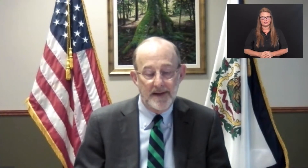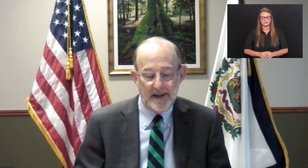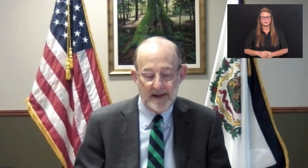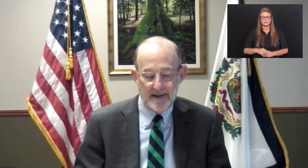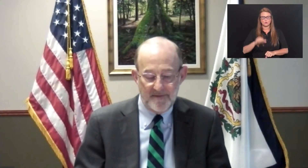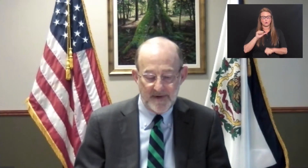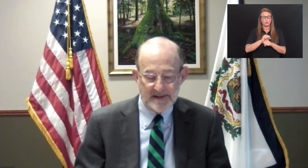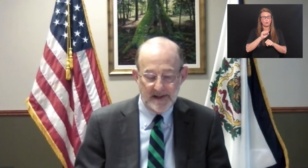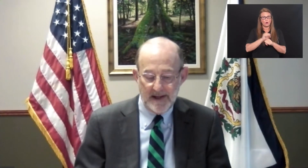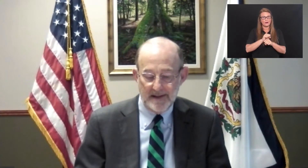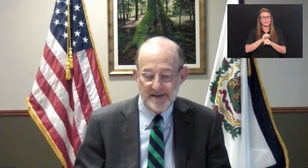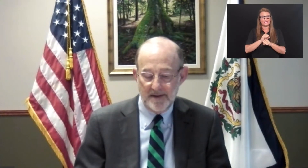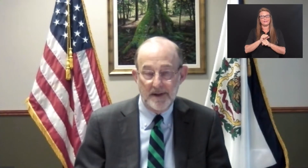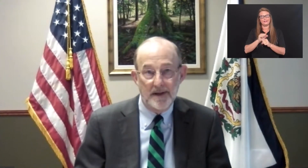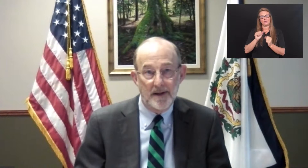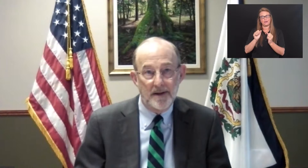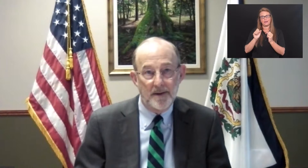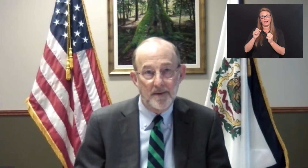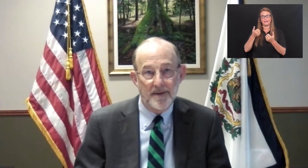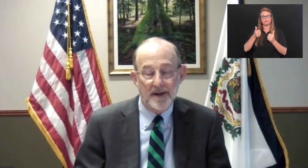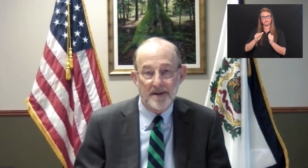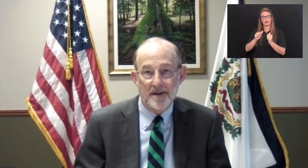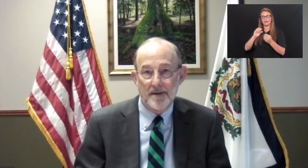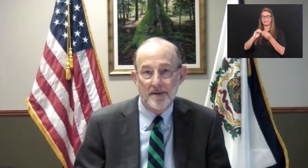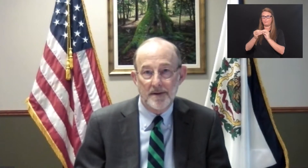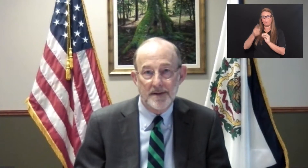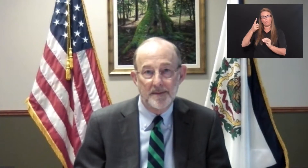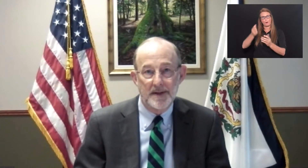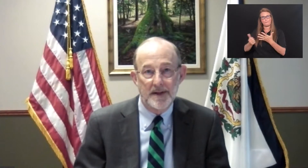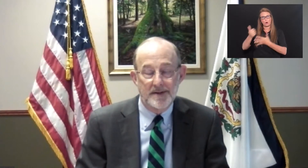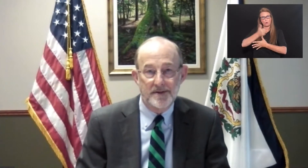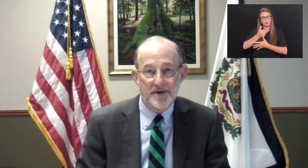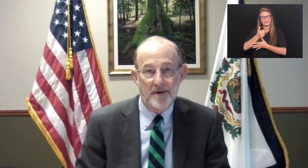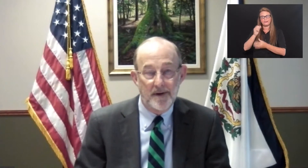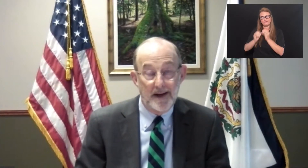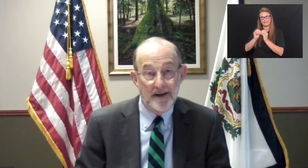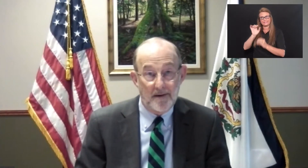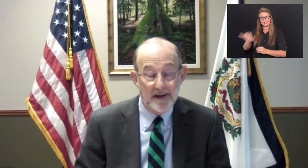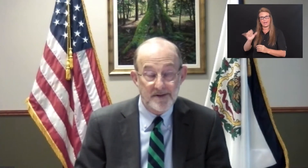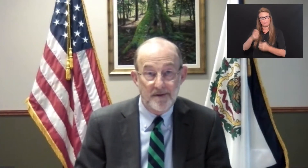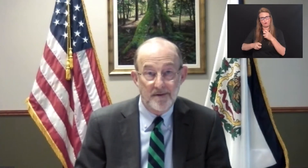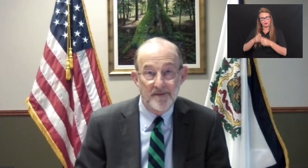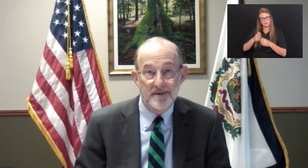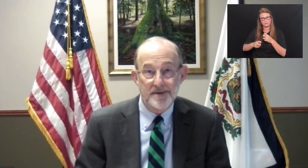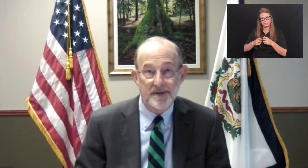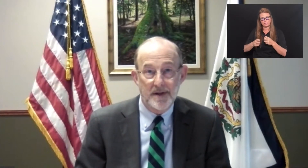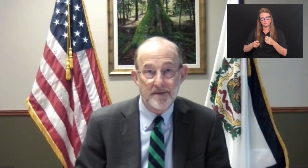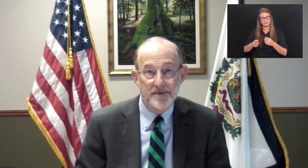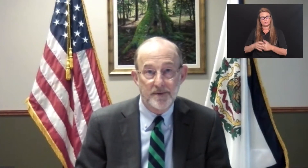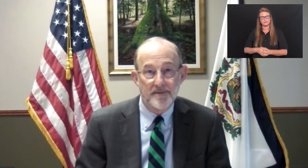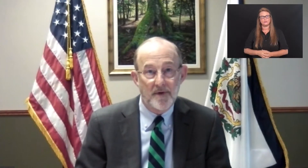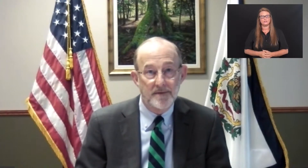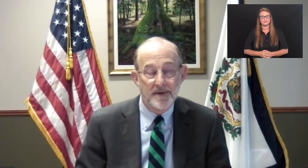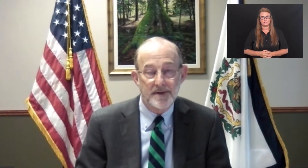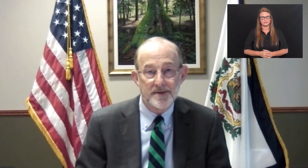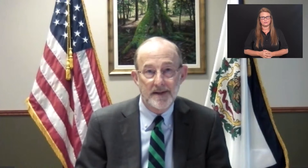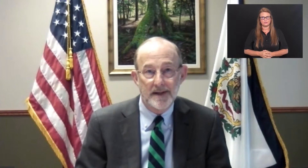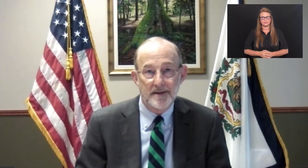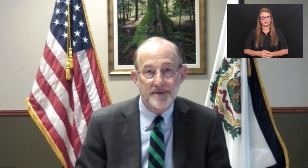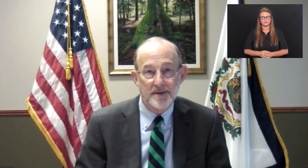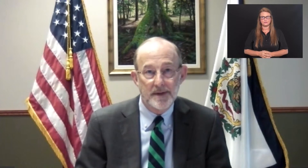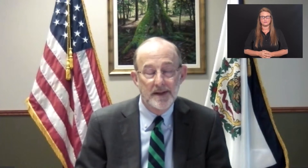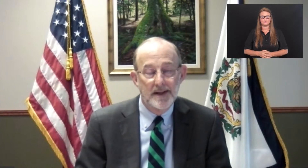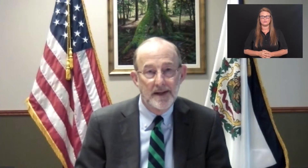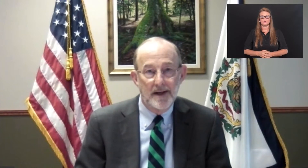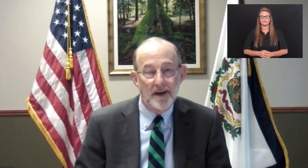and very dedicated to fixing that. So I want to thank the team at DHHR and our external vendors and others who are involved in this right